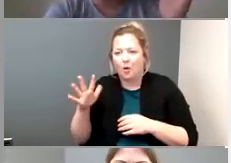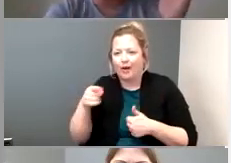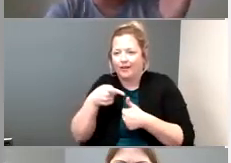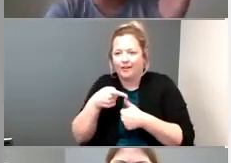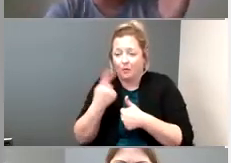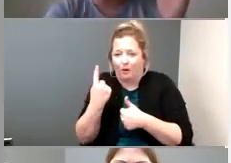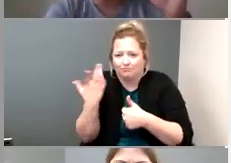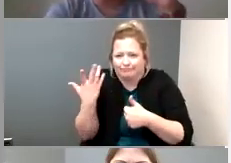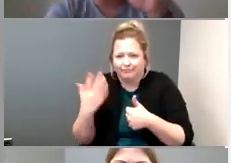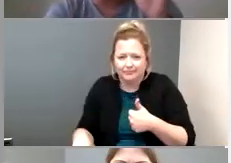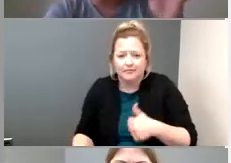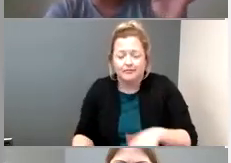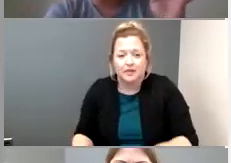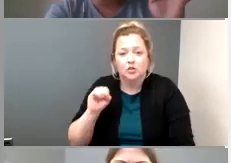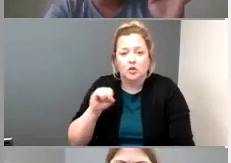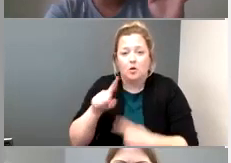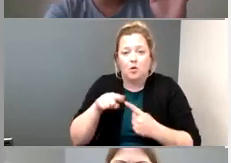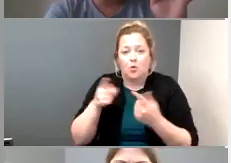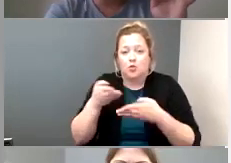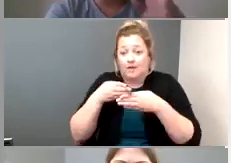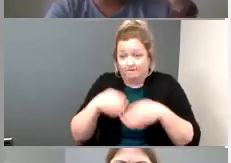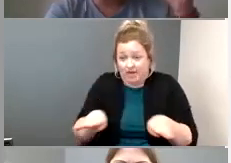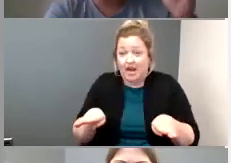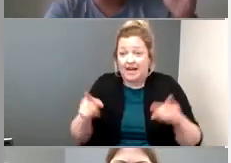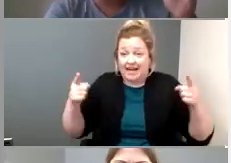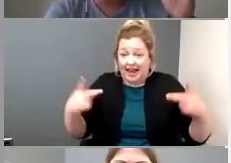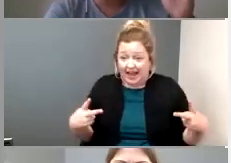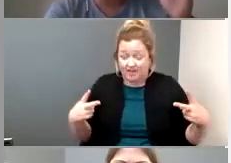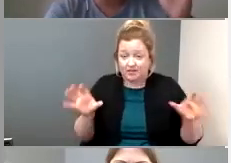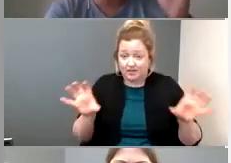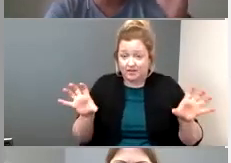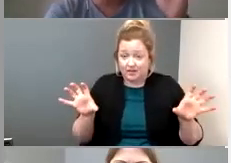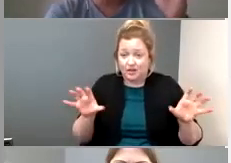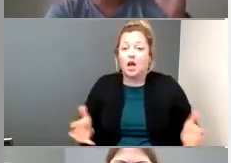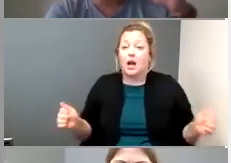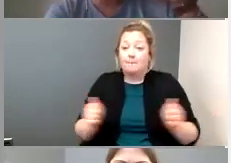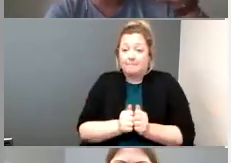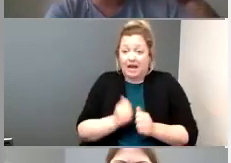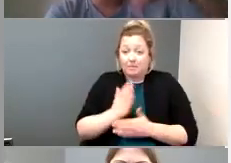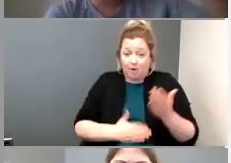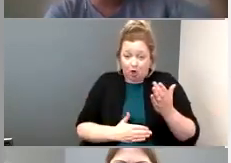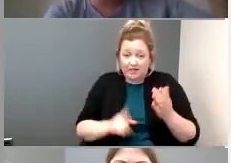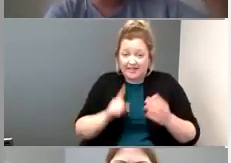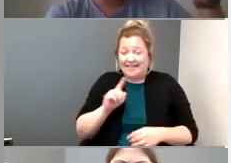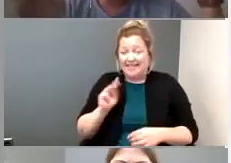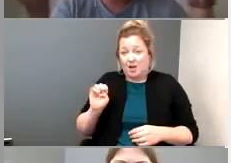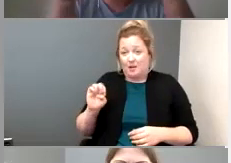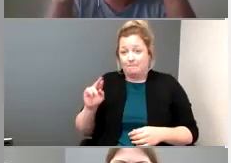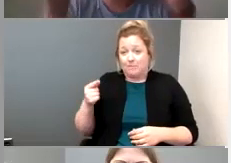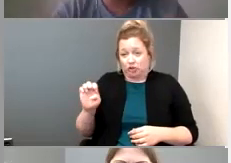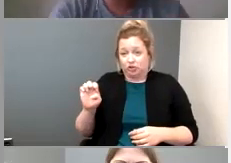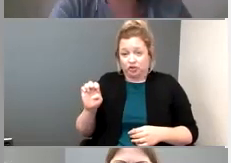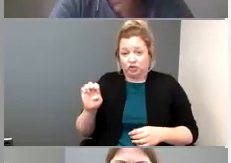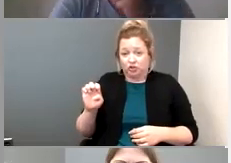here is when we divide the array into two halves. The combining part here is when we are merging those two sorted arrays